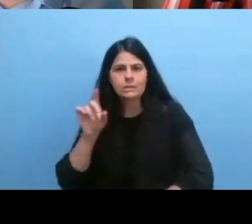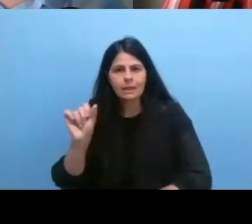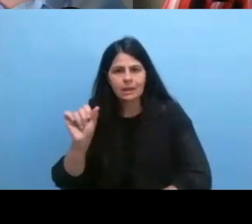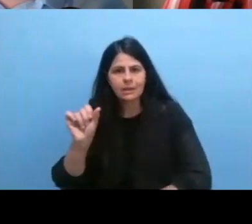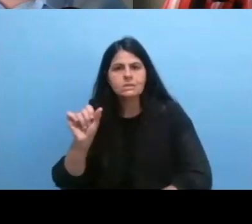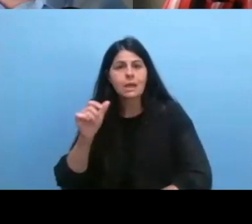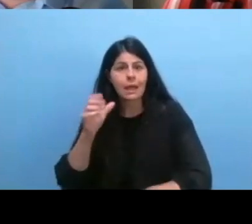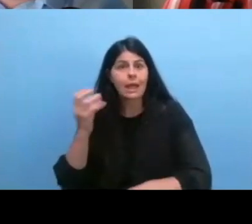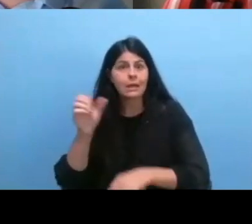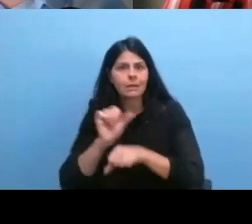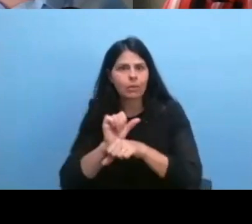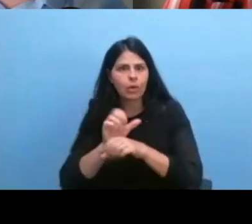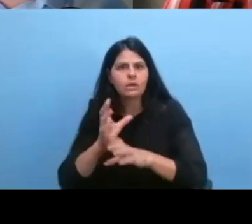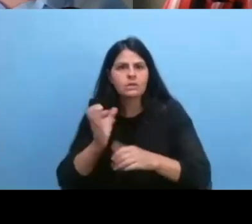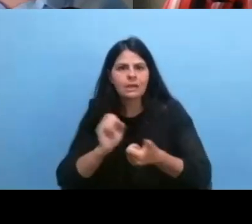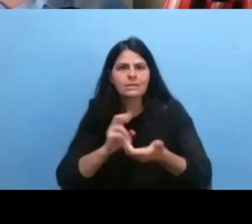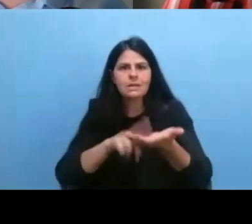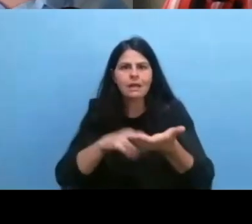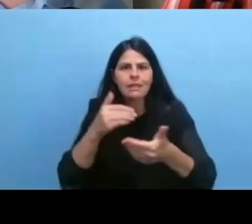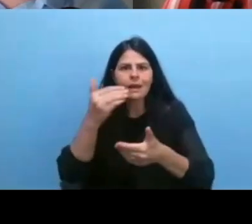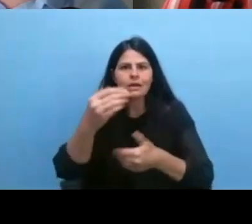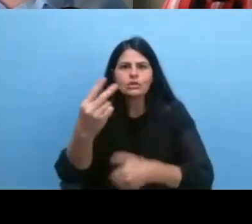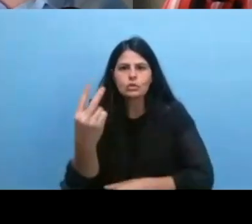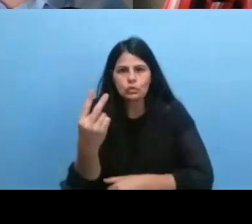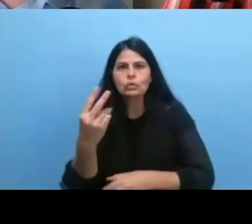next two webinars at